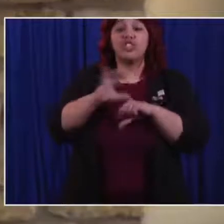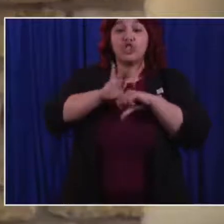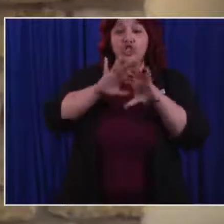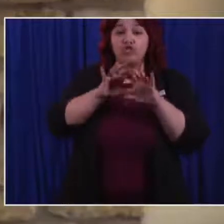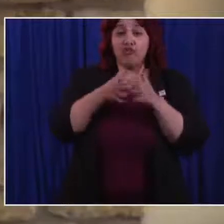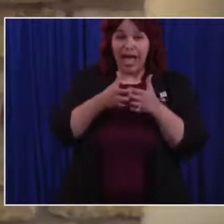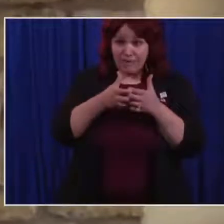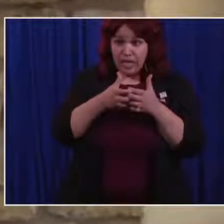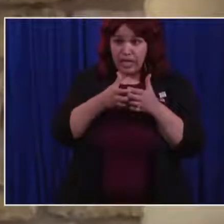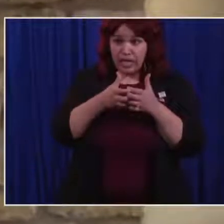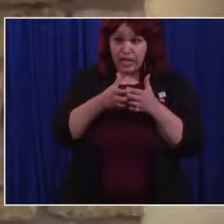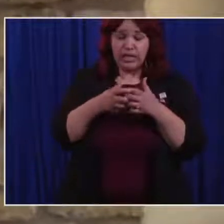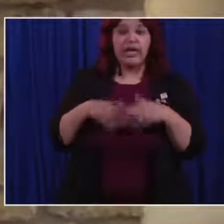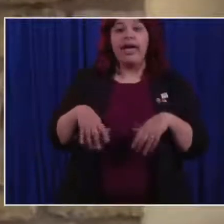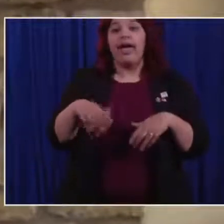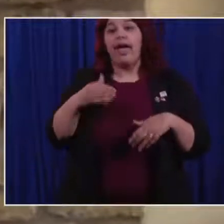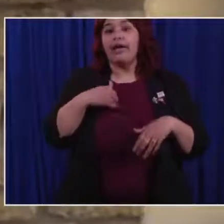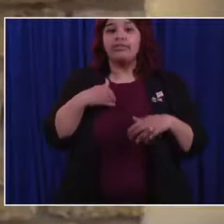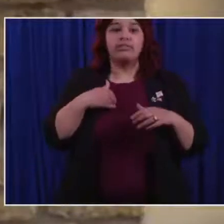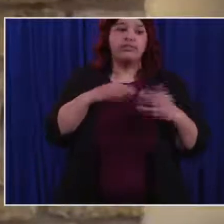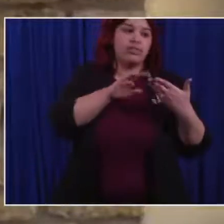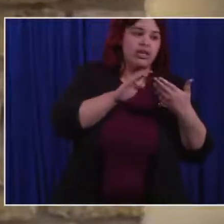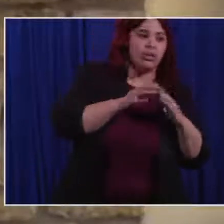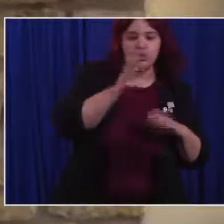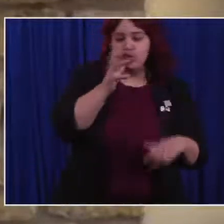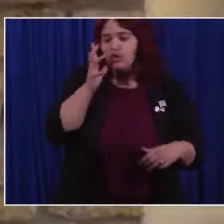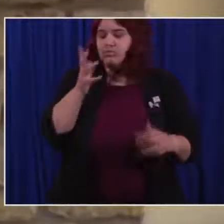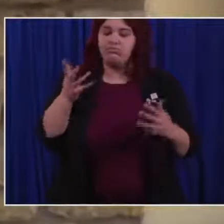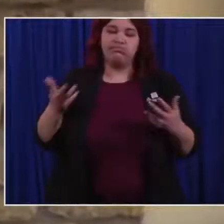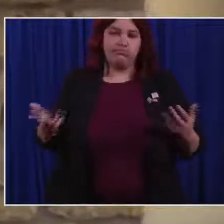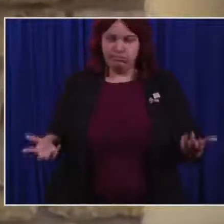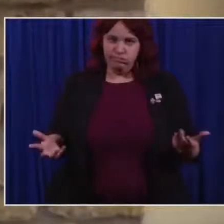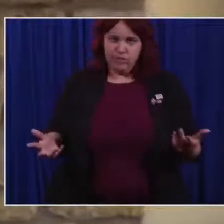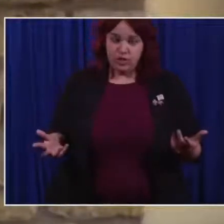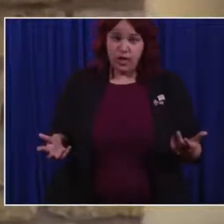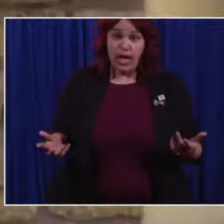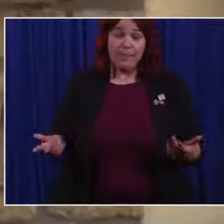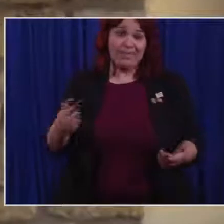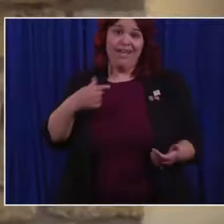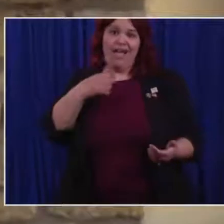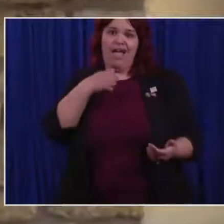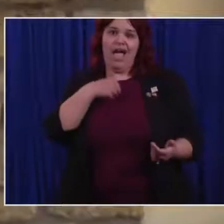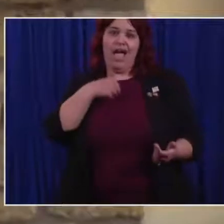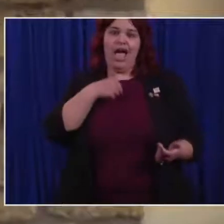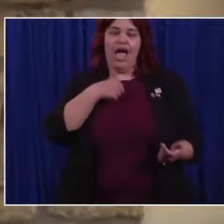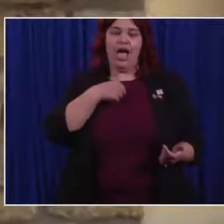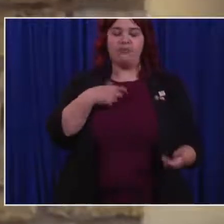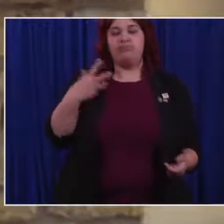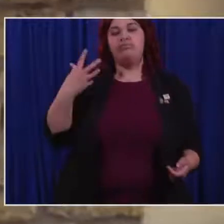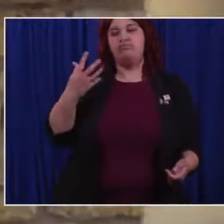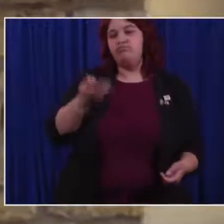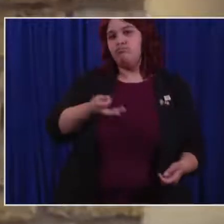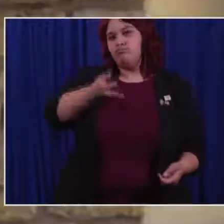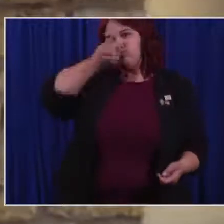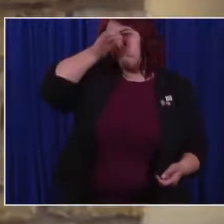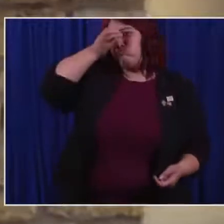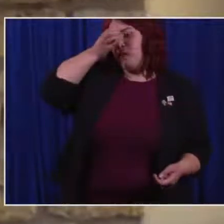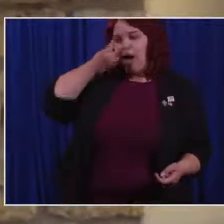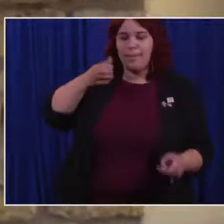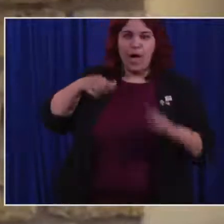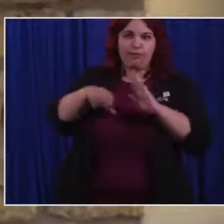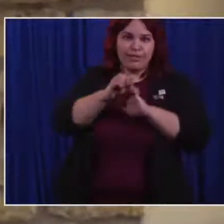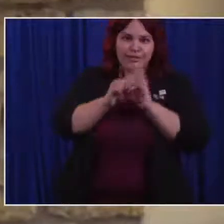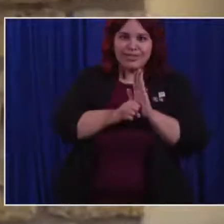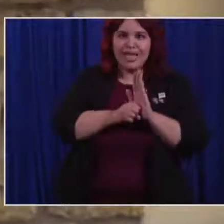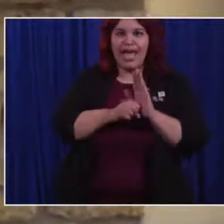So it's really hard to, even someone who knows the state pretty well like I do, it's kind of hard to get a pattern from looking at that. But you might look at that,